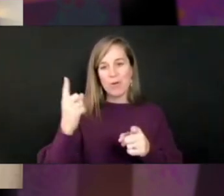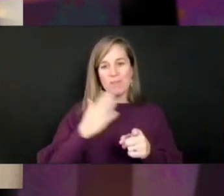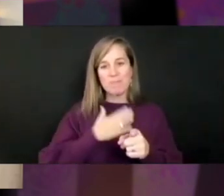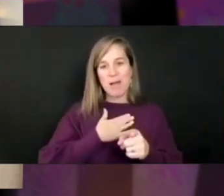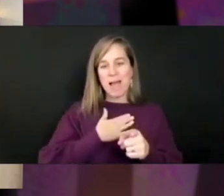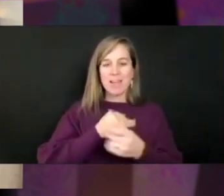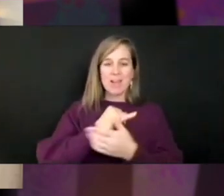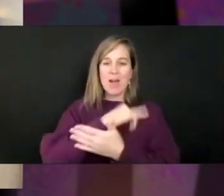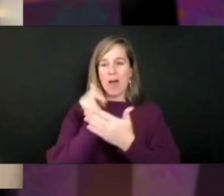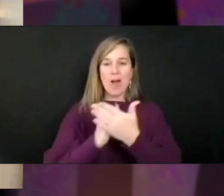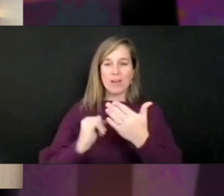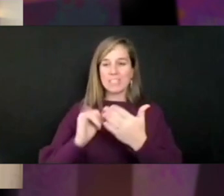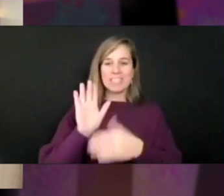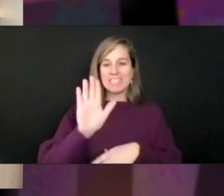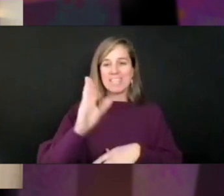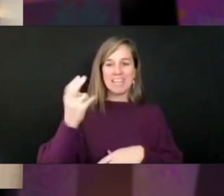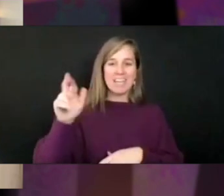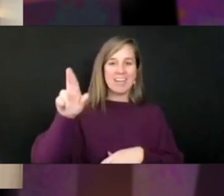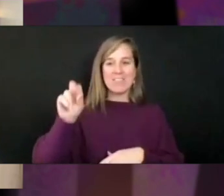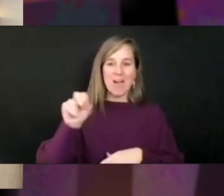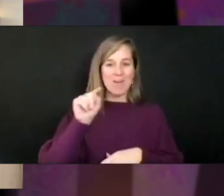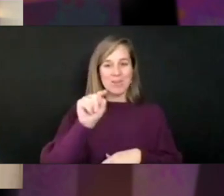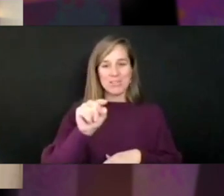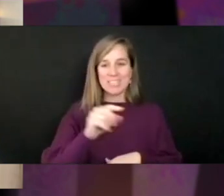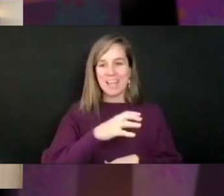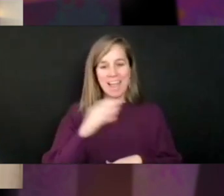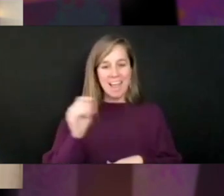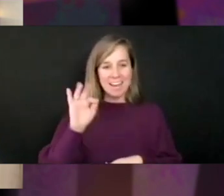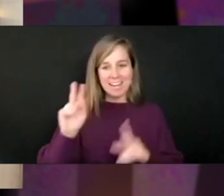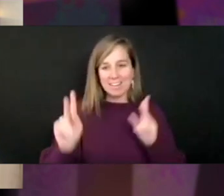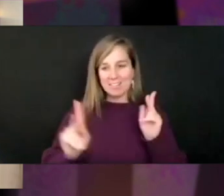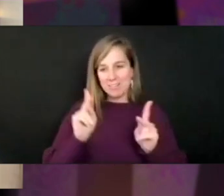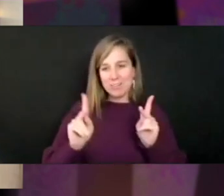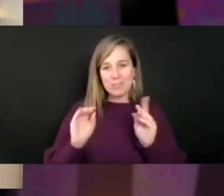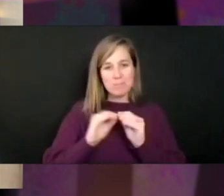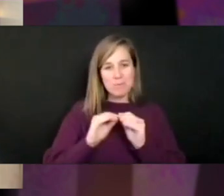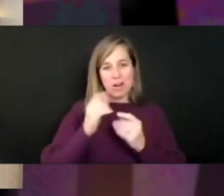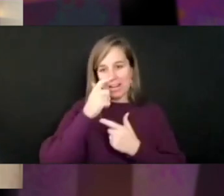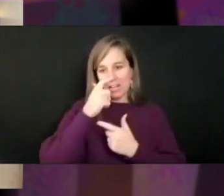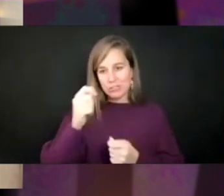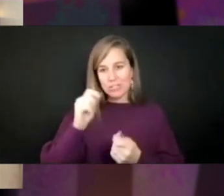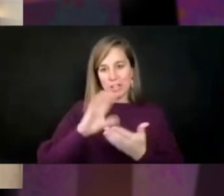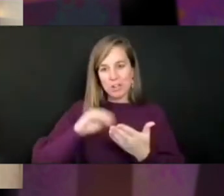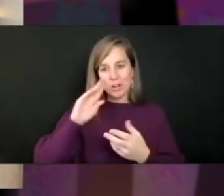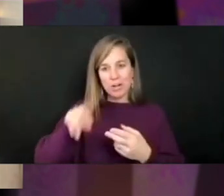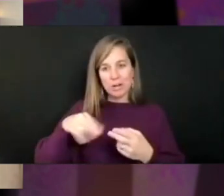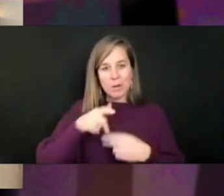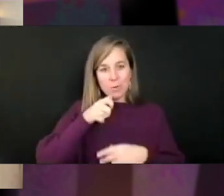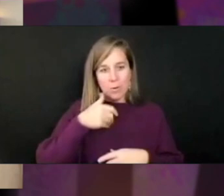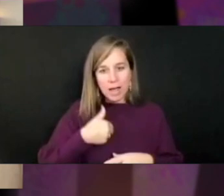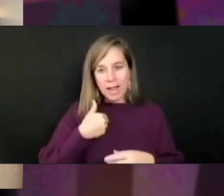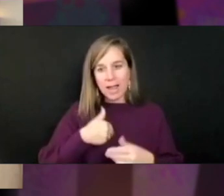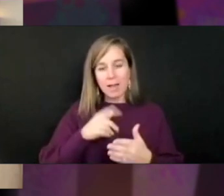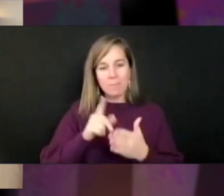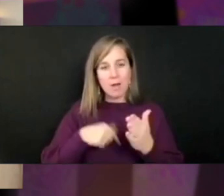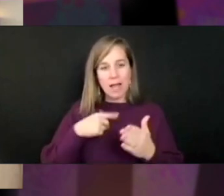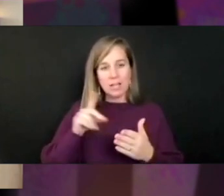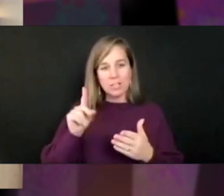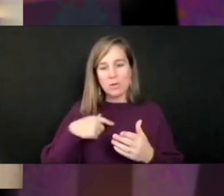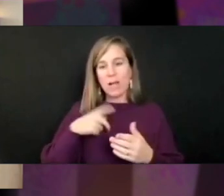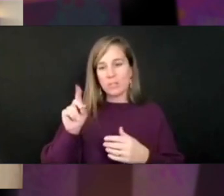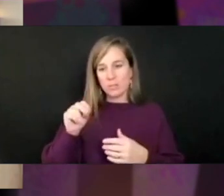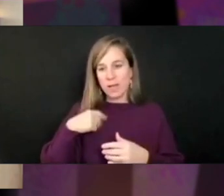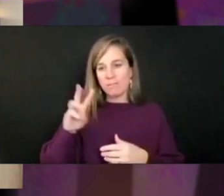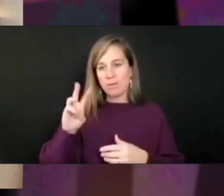heroes. And if folks are more interested in learning about who I am and what I do have a website.